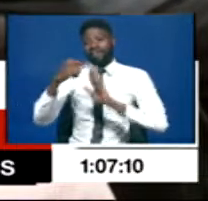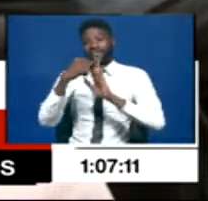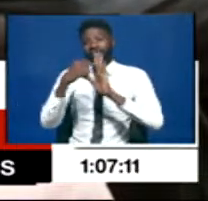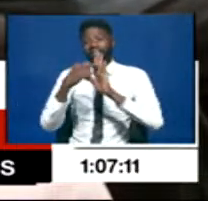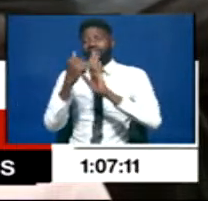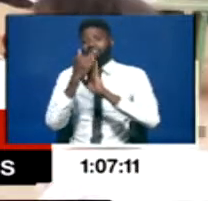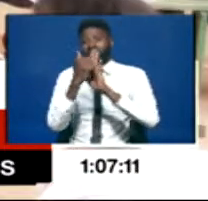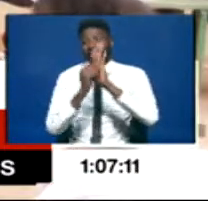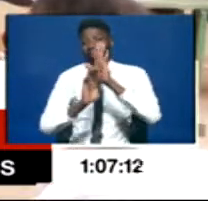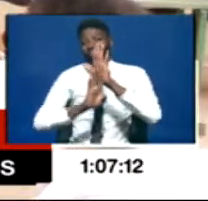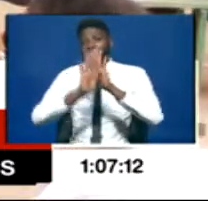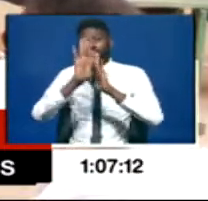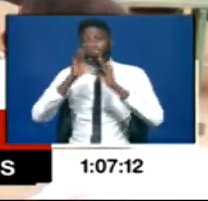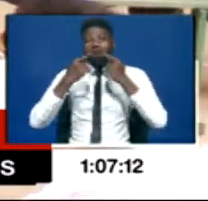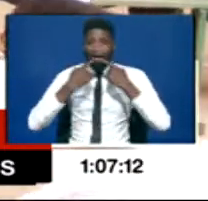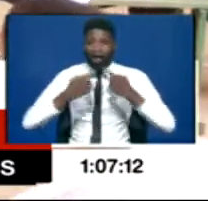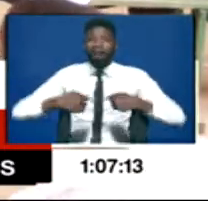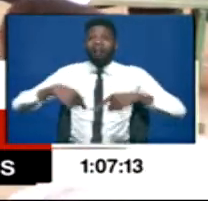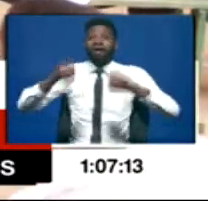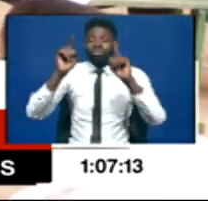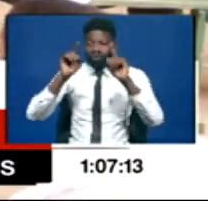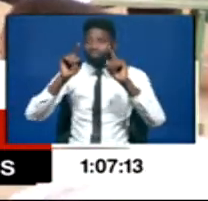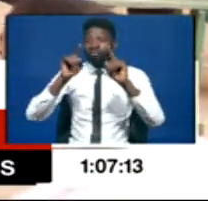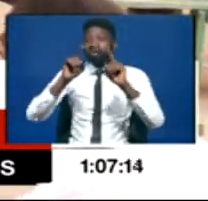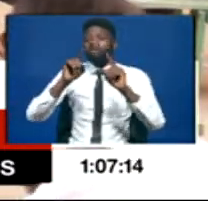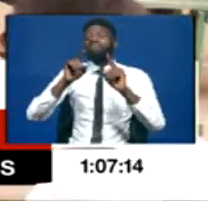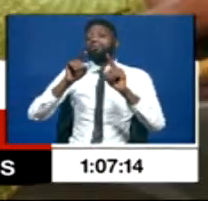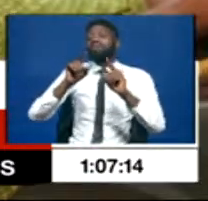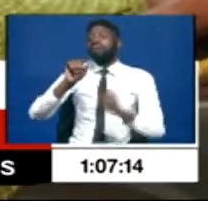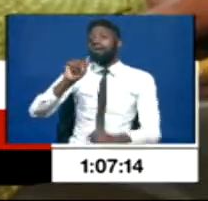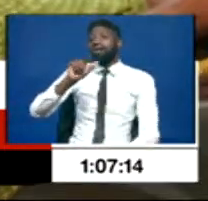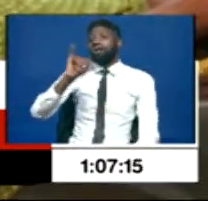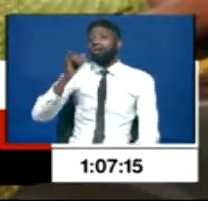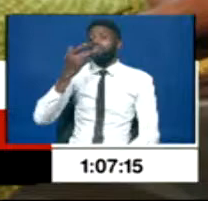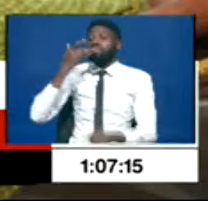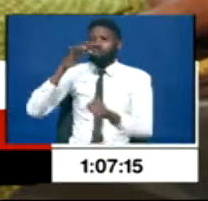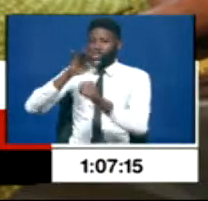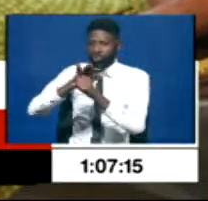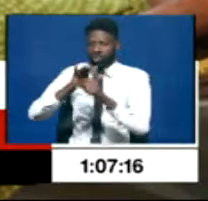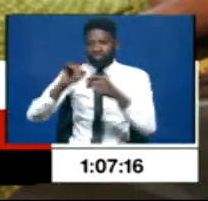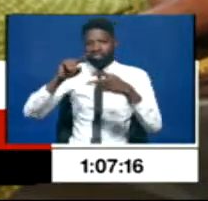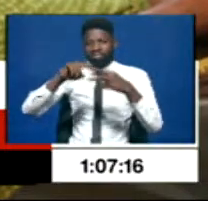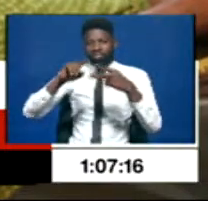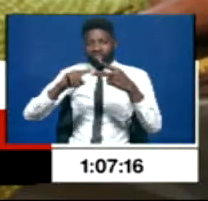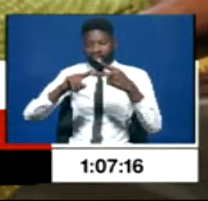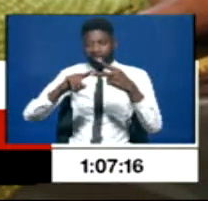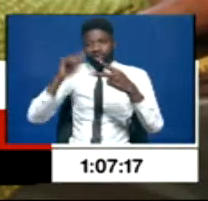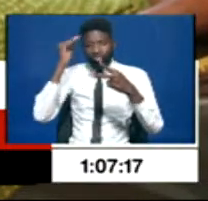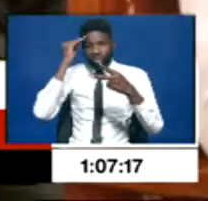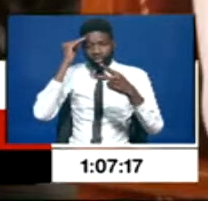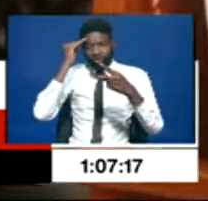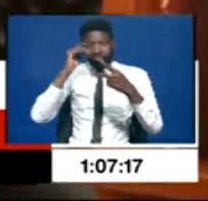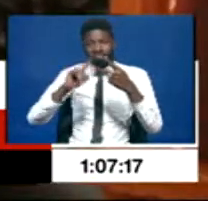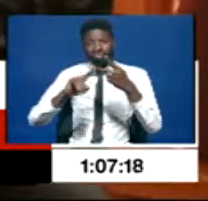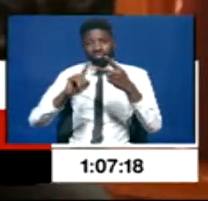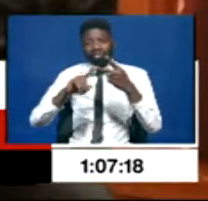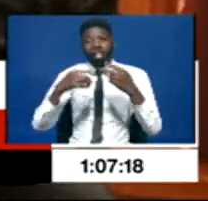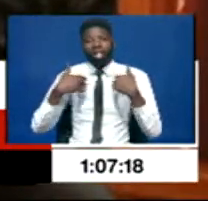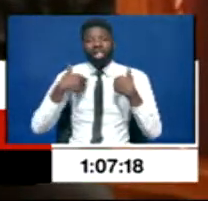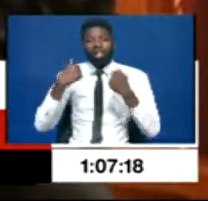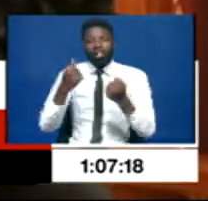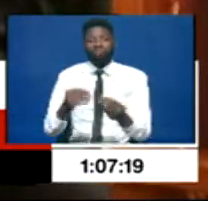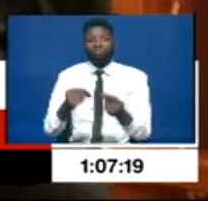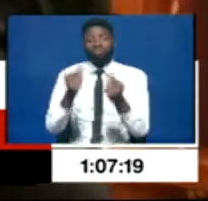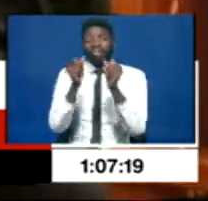residents, Khalif promised to tackle two main key areas of education and health if elected for the county top seat come